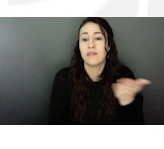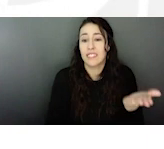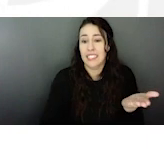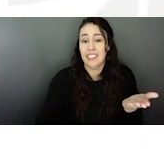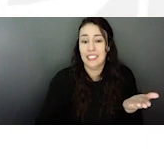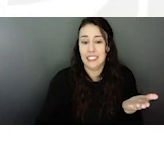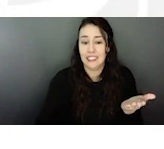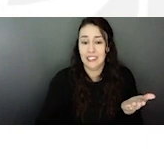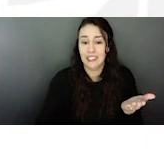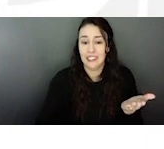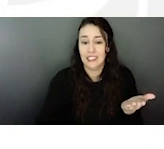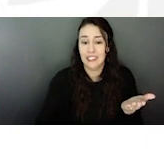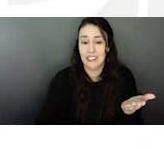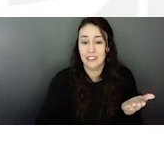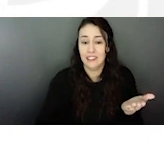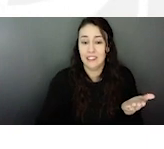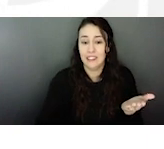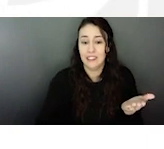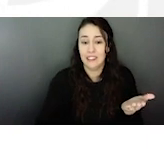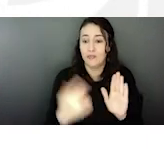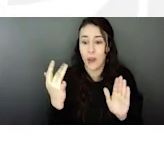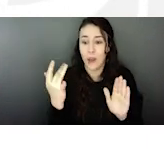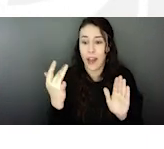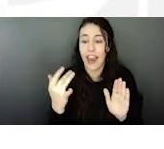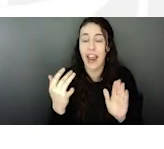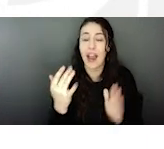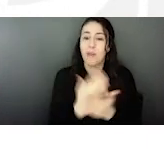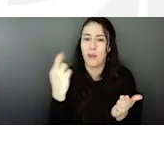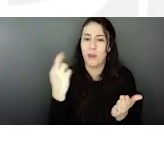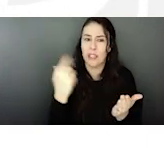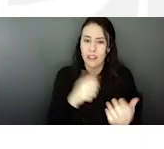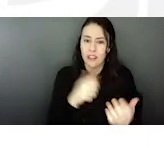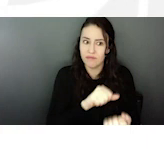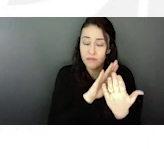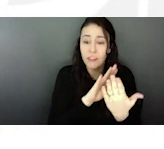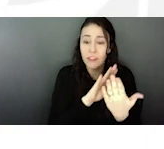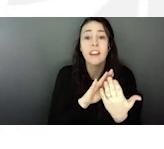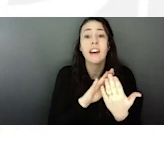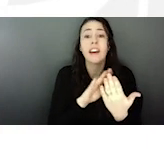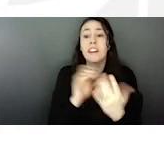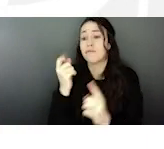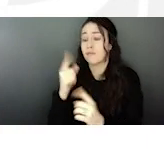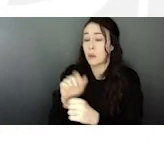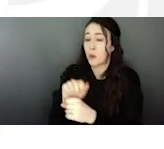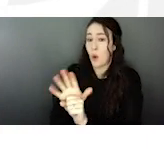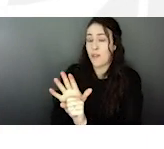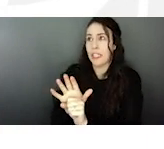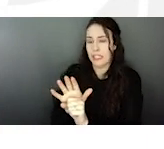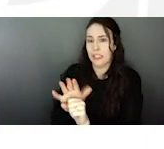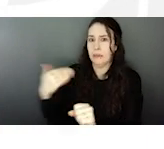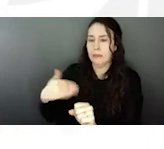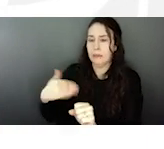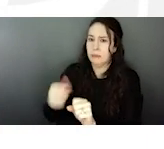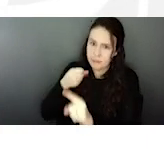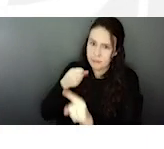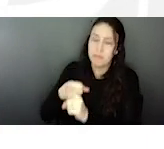is part of what we are facing right now, while the pandemic absolutely had a substantial, very significant impact on